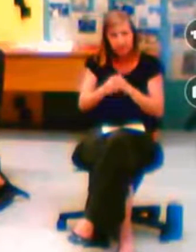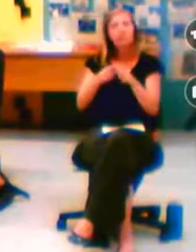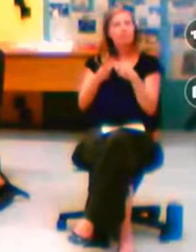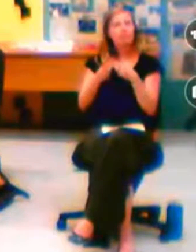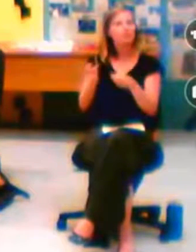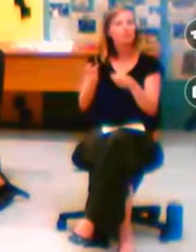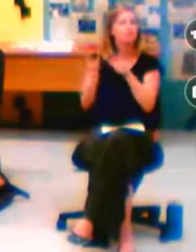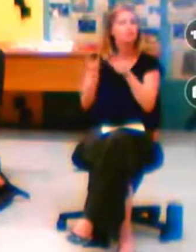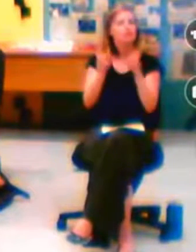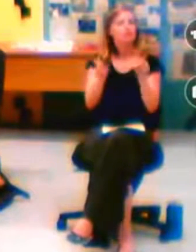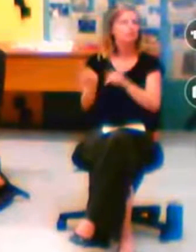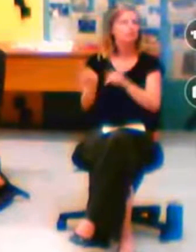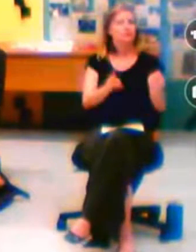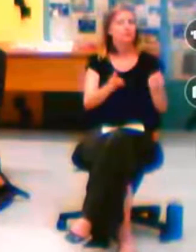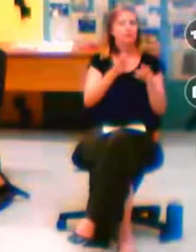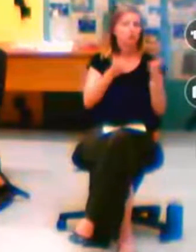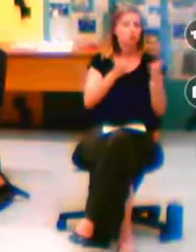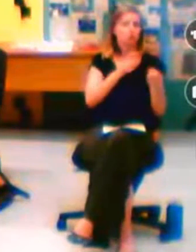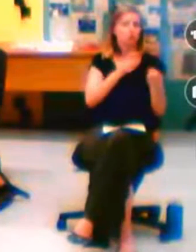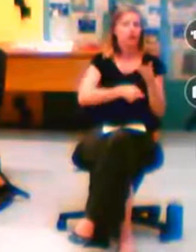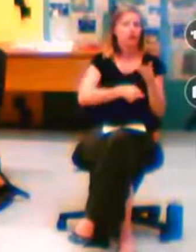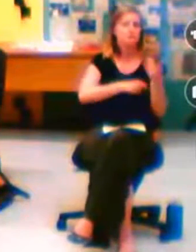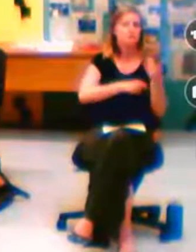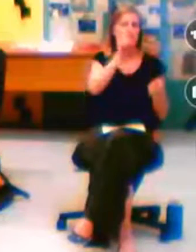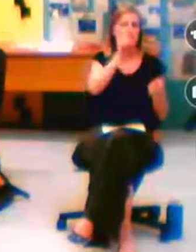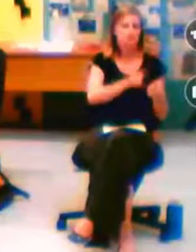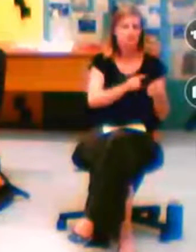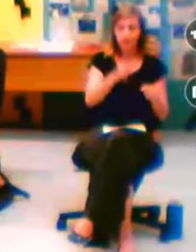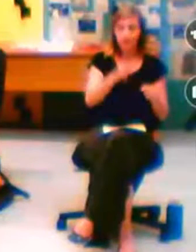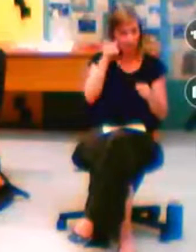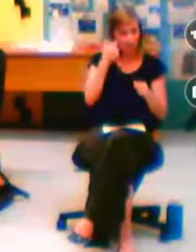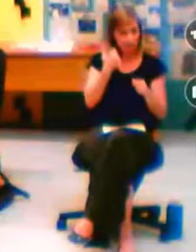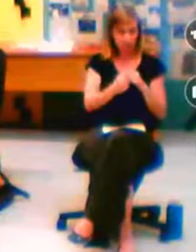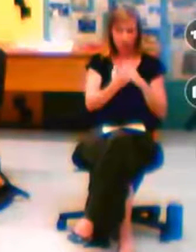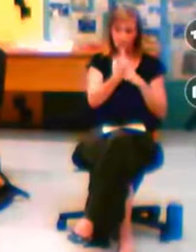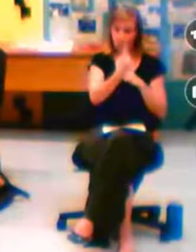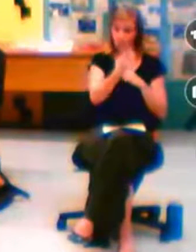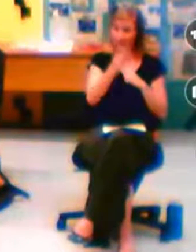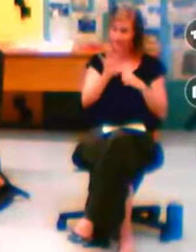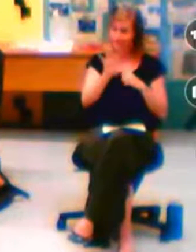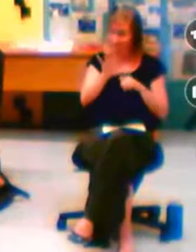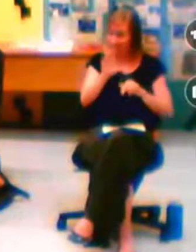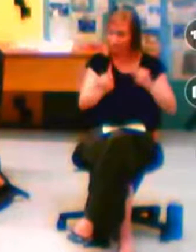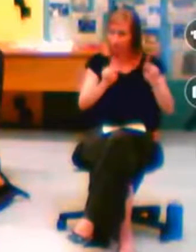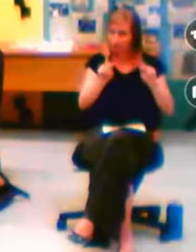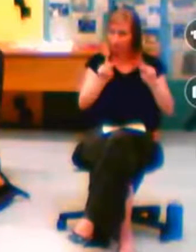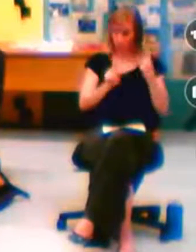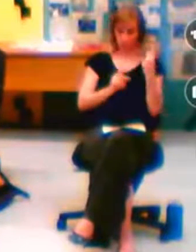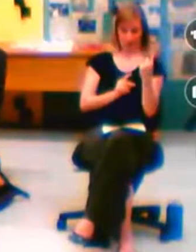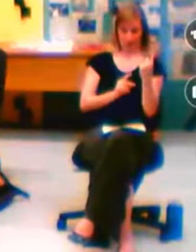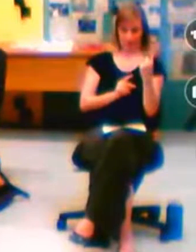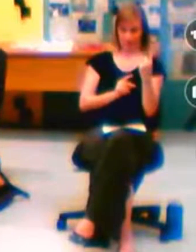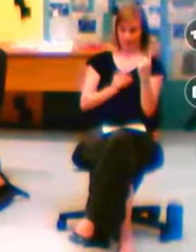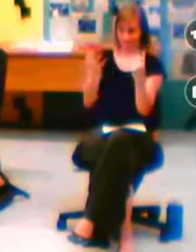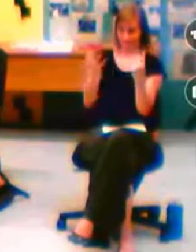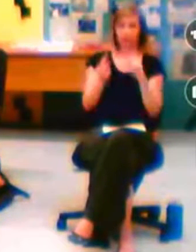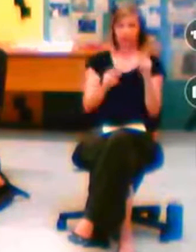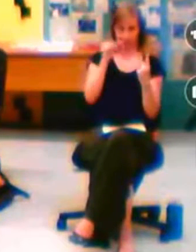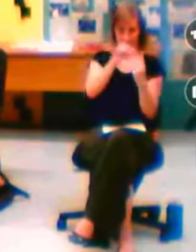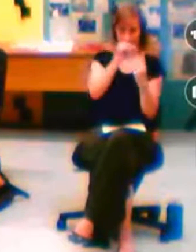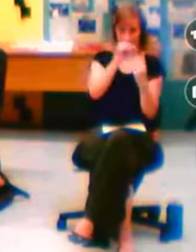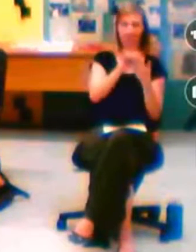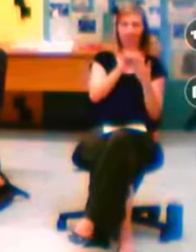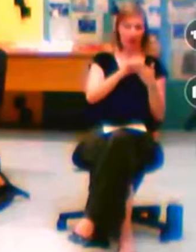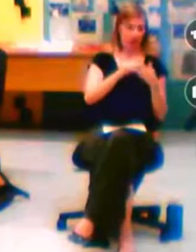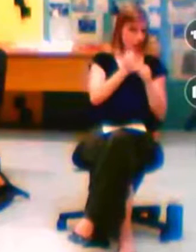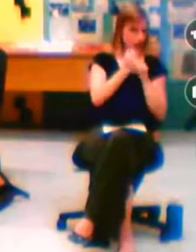Because if you can do a good job, as I mentioned earlier, helping people who have medically complex needs, you can really